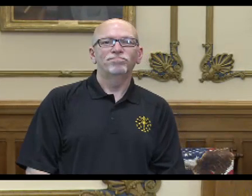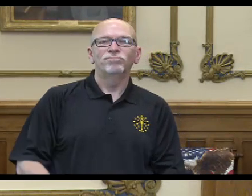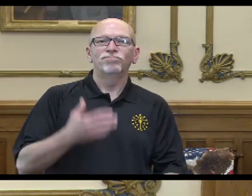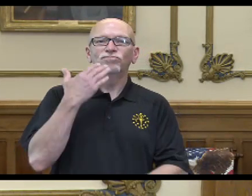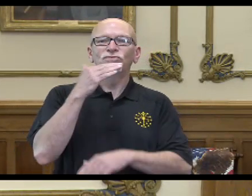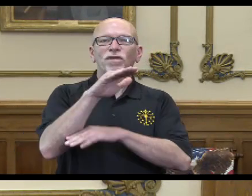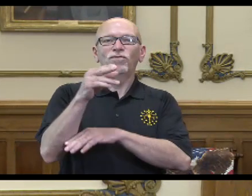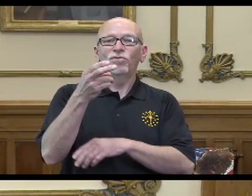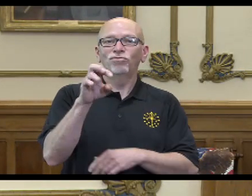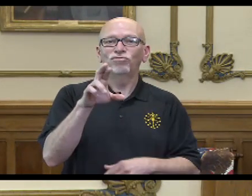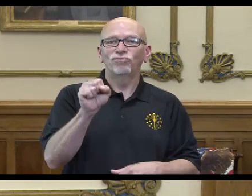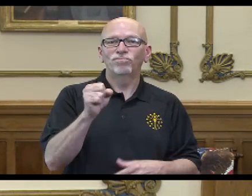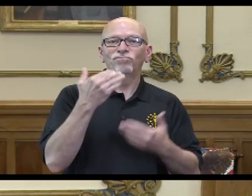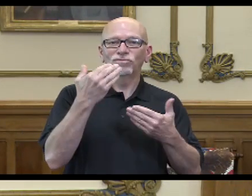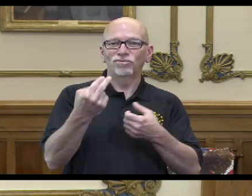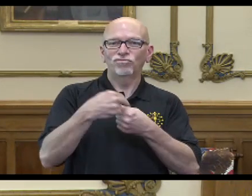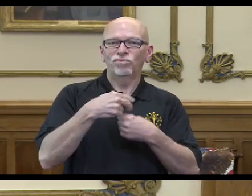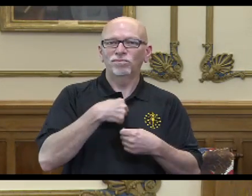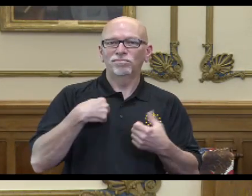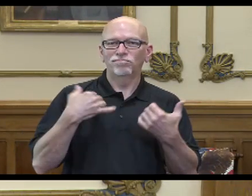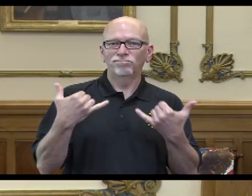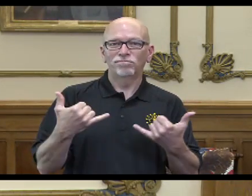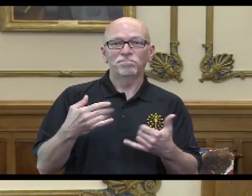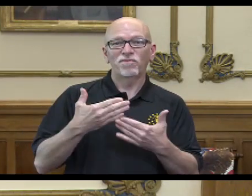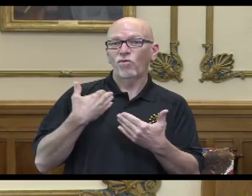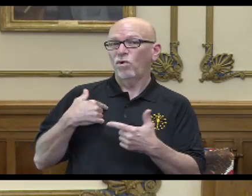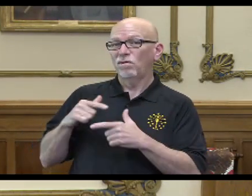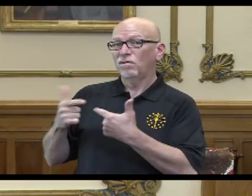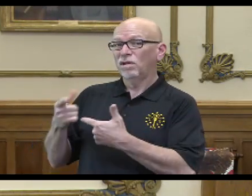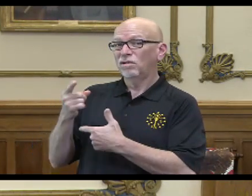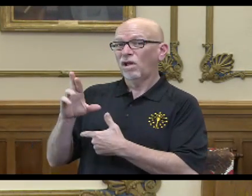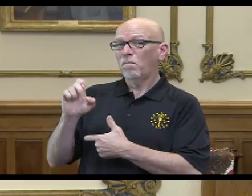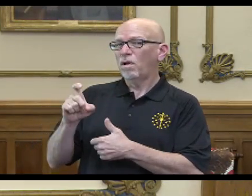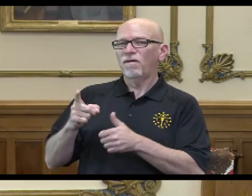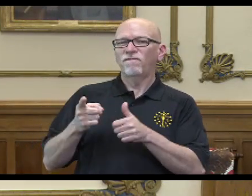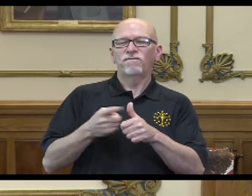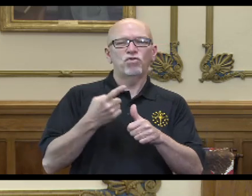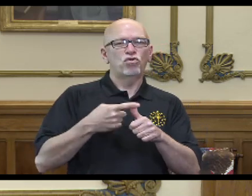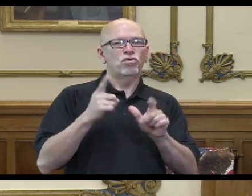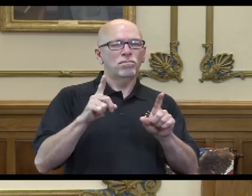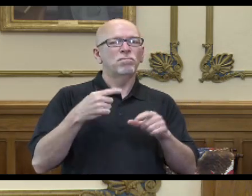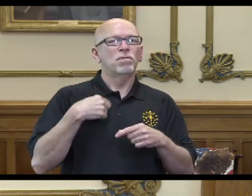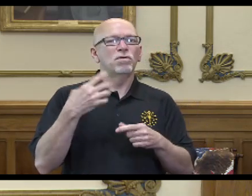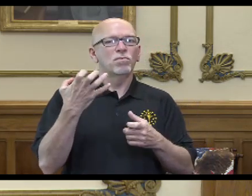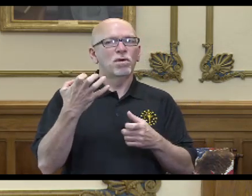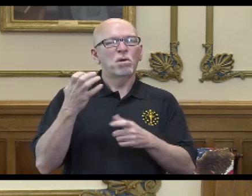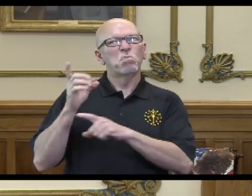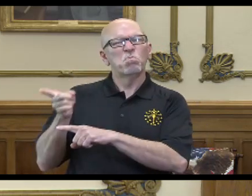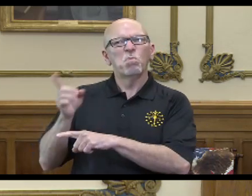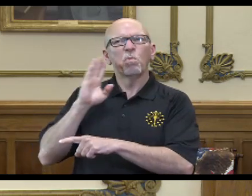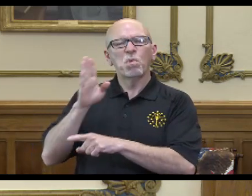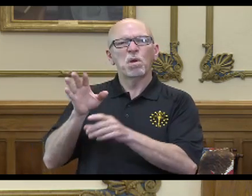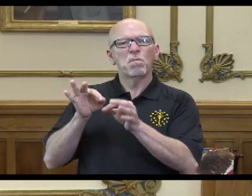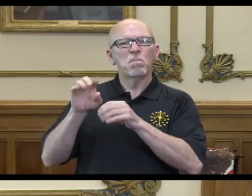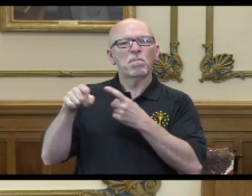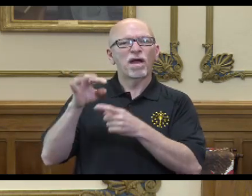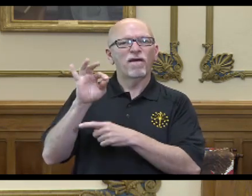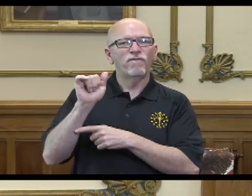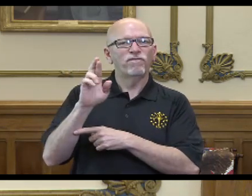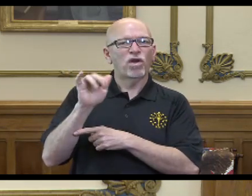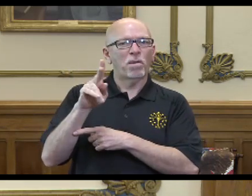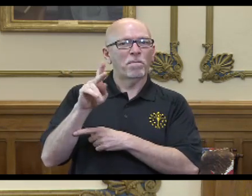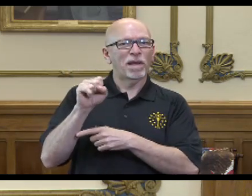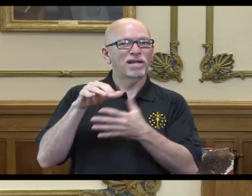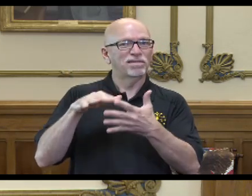Good afternoon, Hoosiers. Thank you for joining us. Before we get to Dr. Bach's, I hope and trust you'll touch on the Fairbanks study. We're in